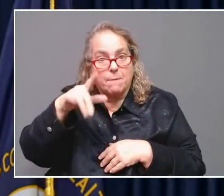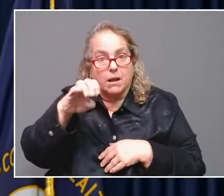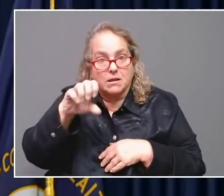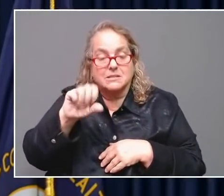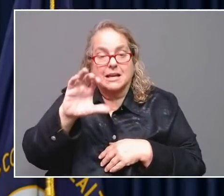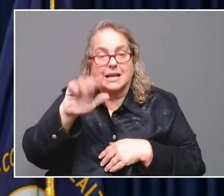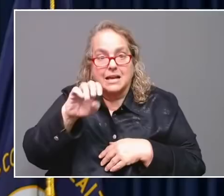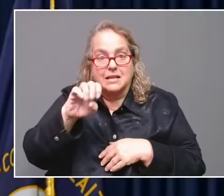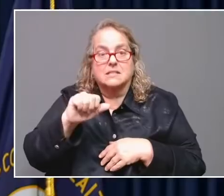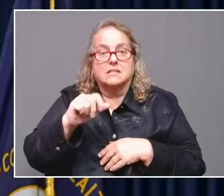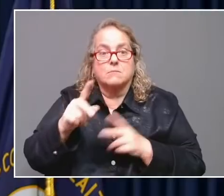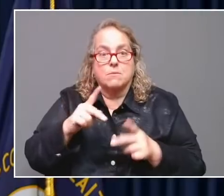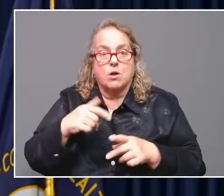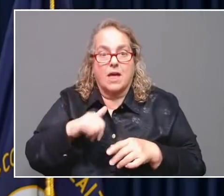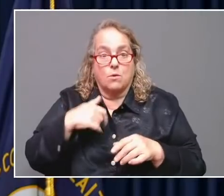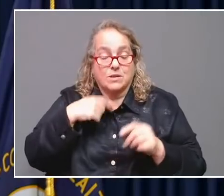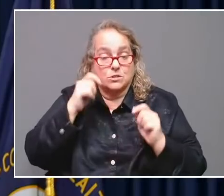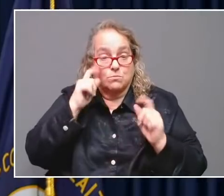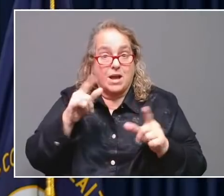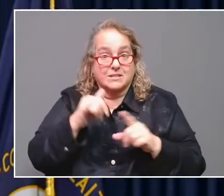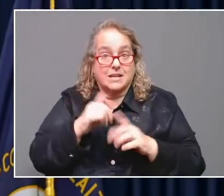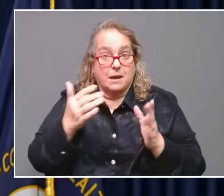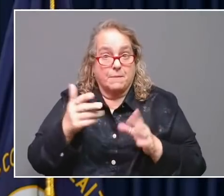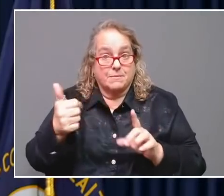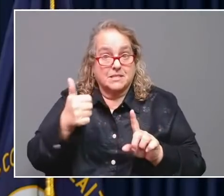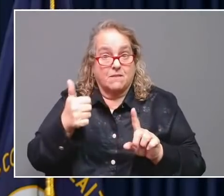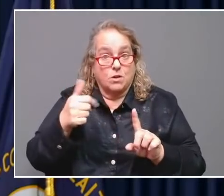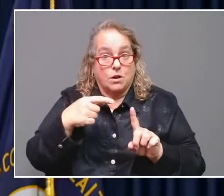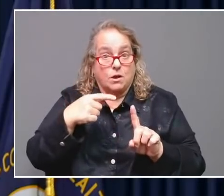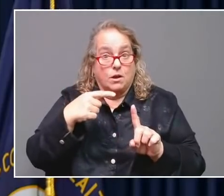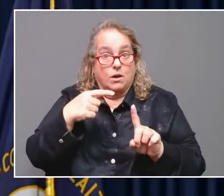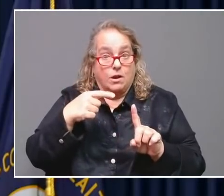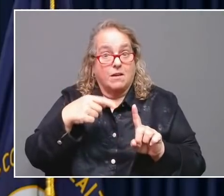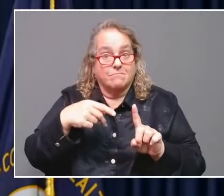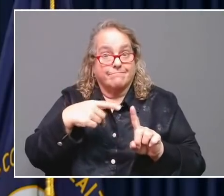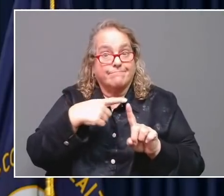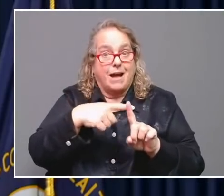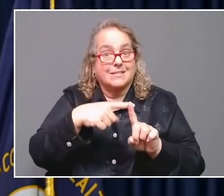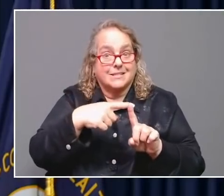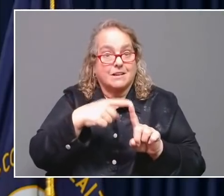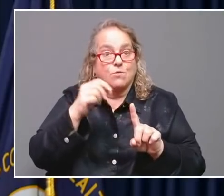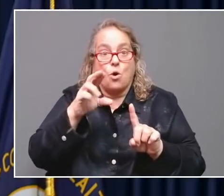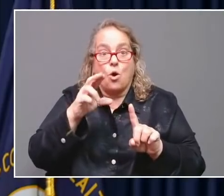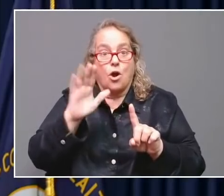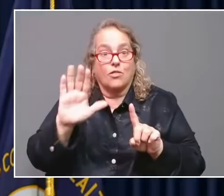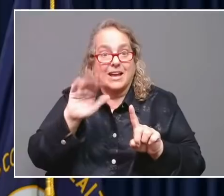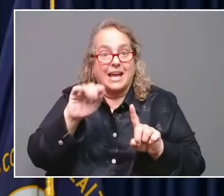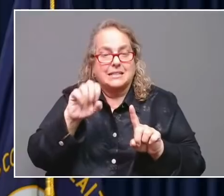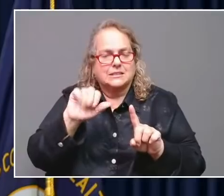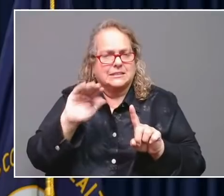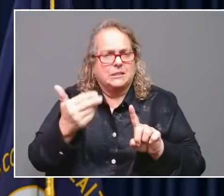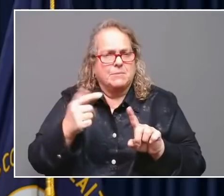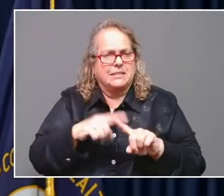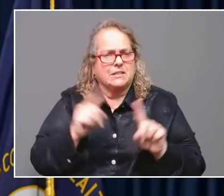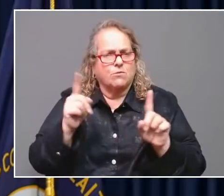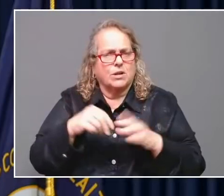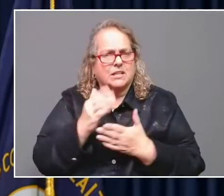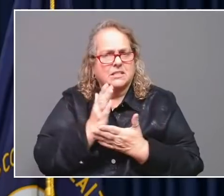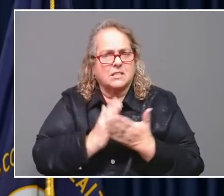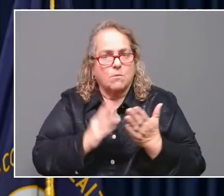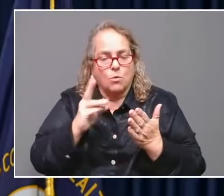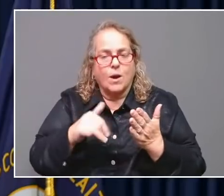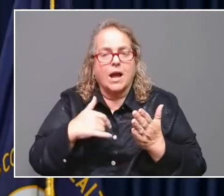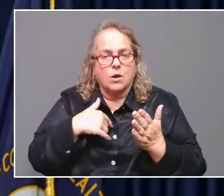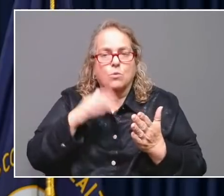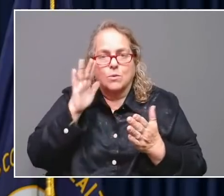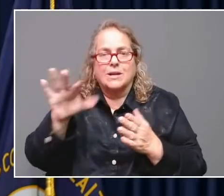we're surprised might be positive or maybe their case is different in some way. Those can be